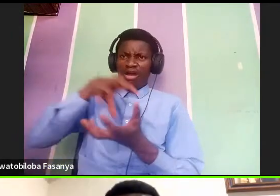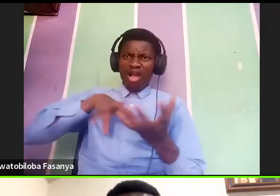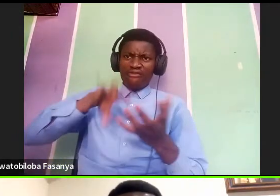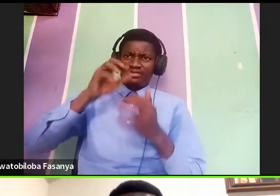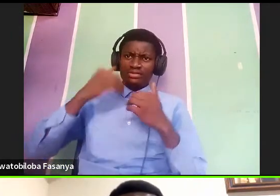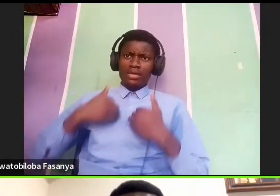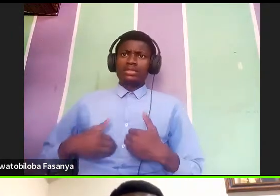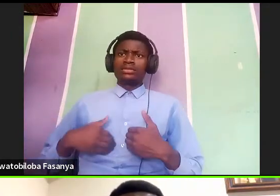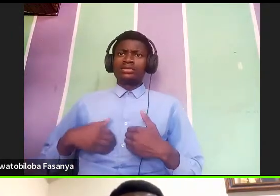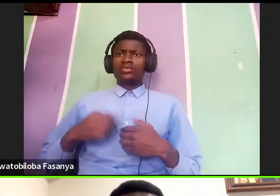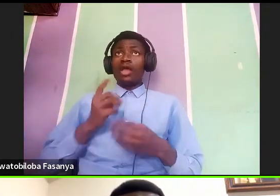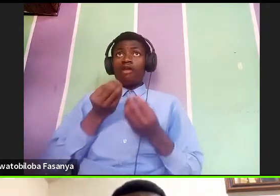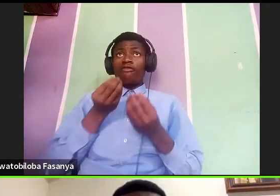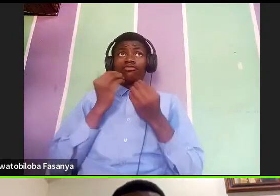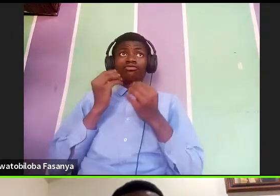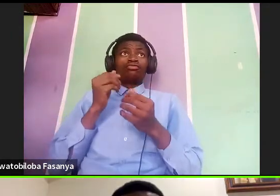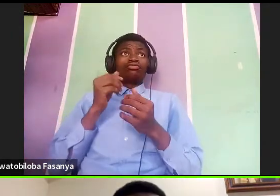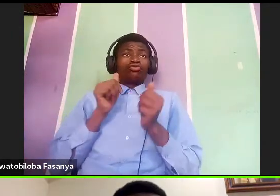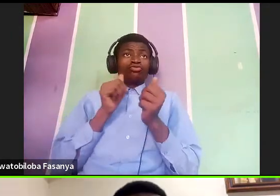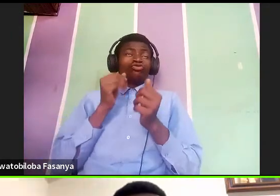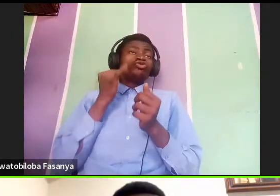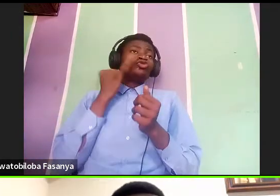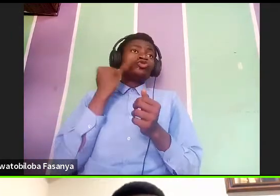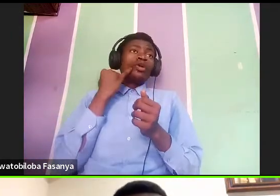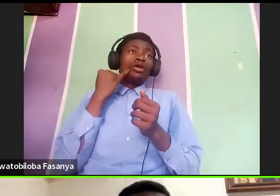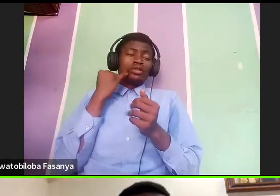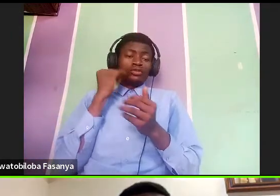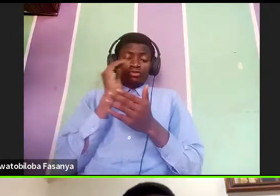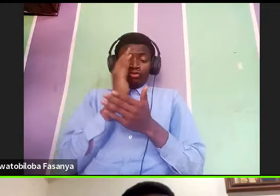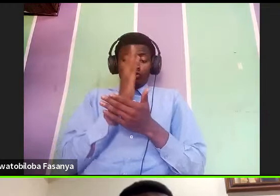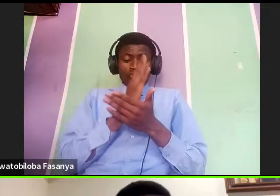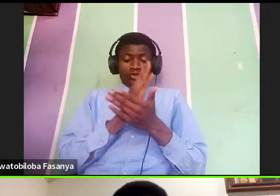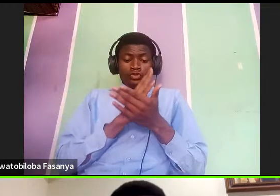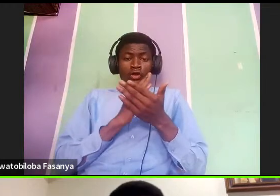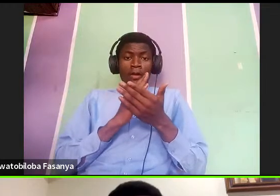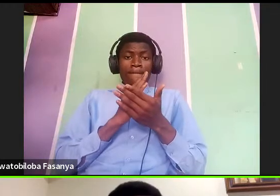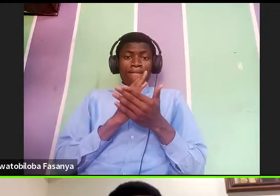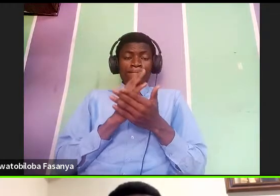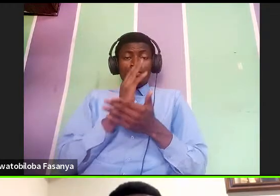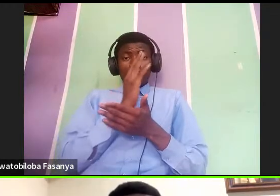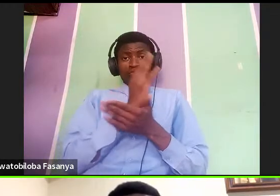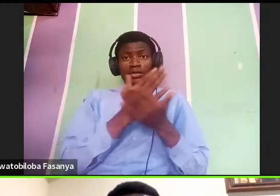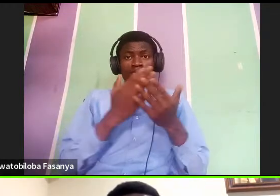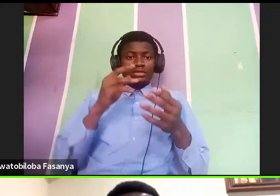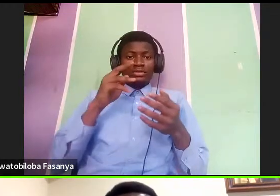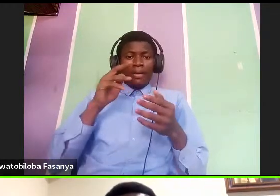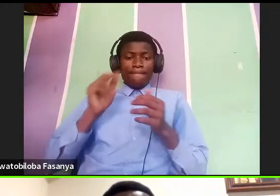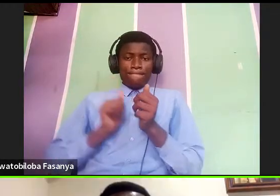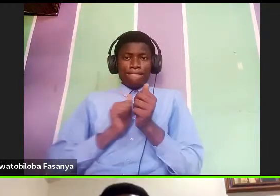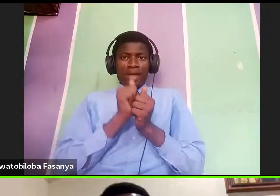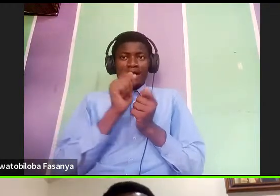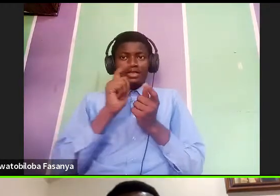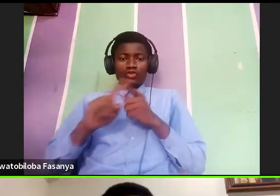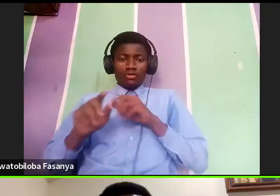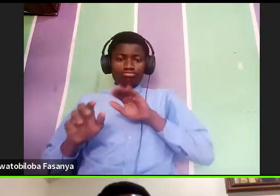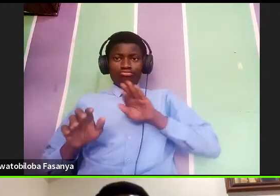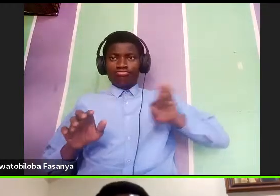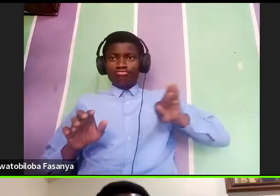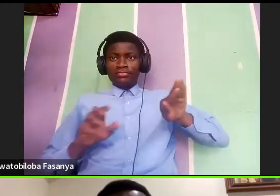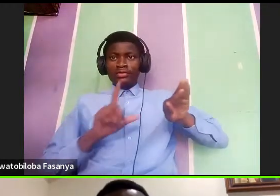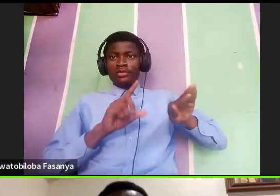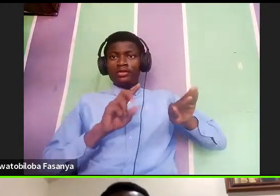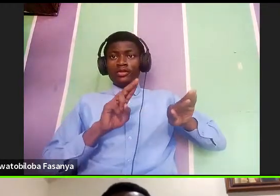eating, the passage going into our lungs seems to be protected. But if you want to talk while